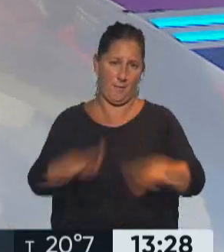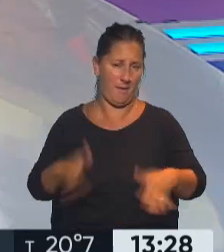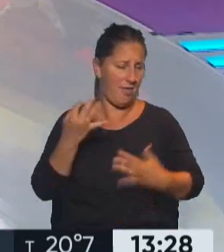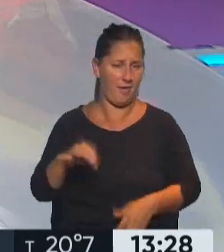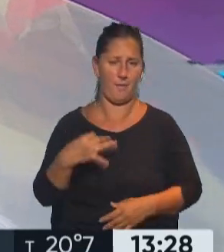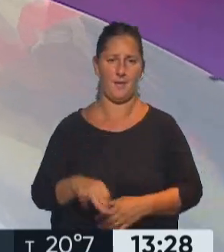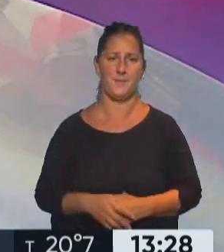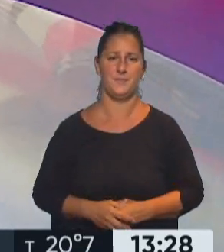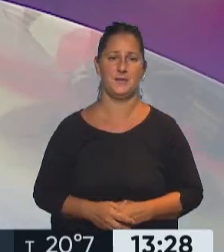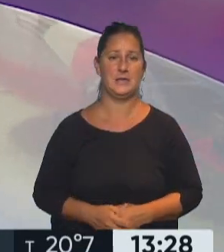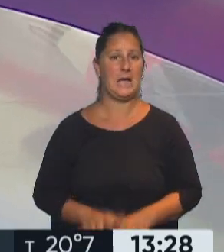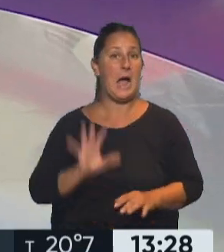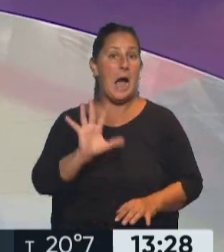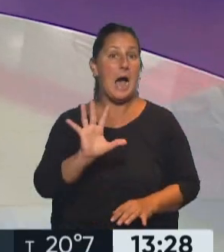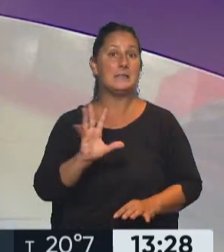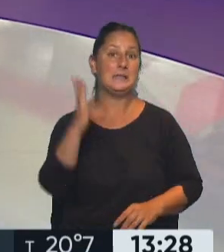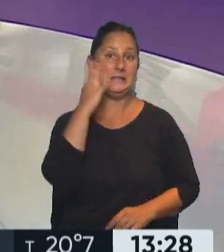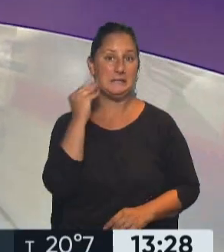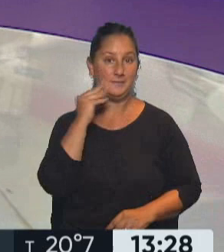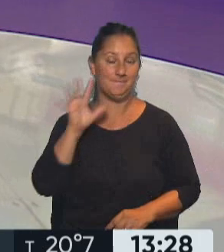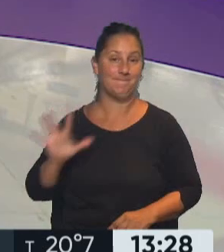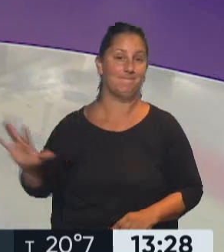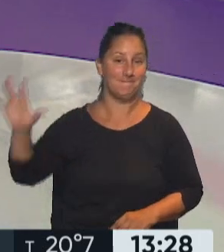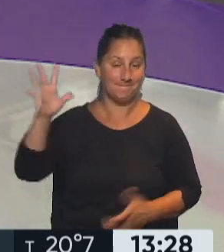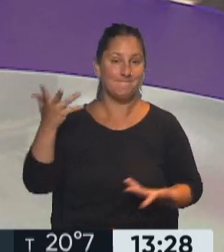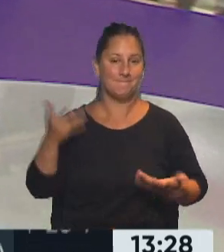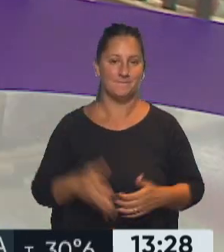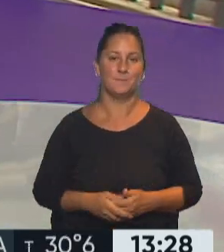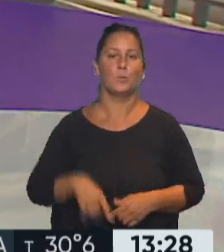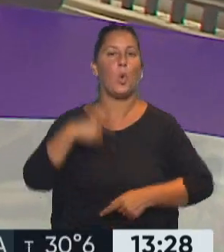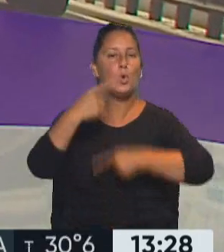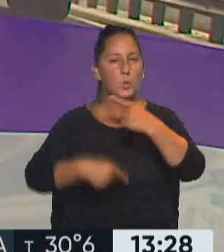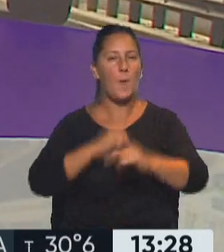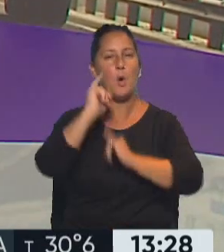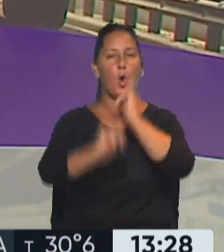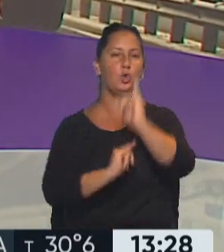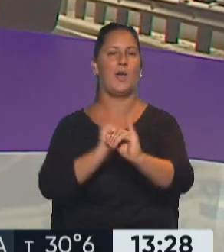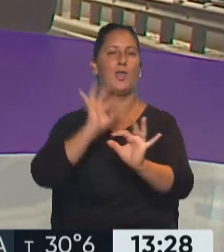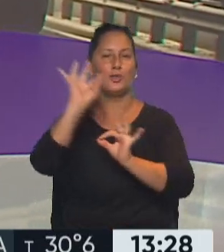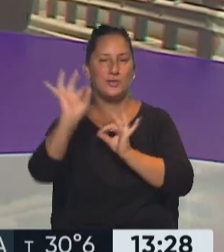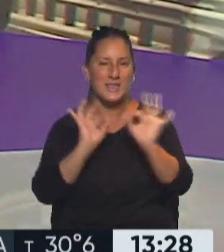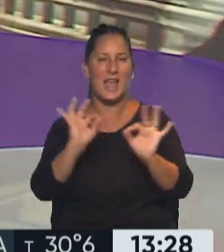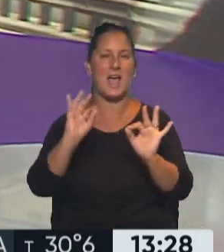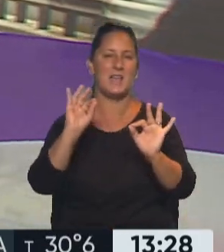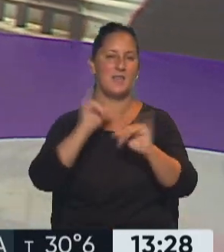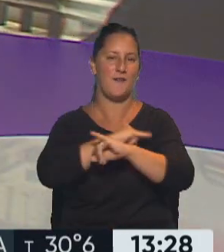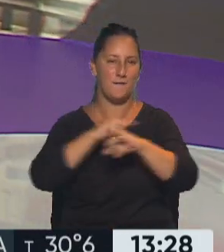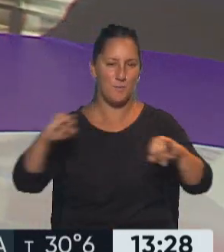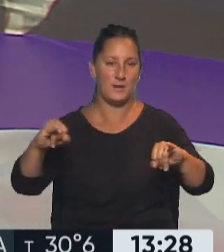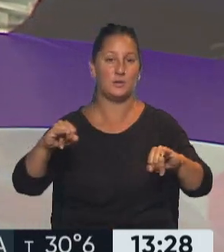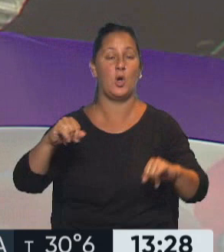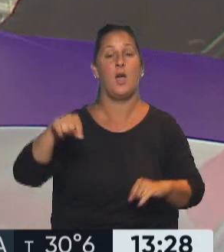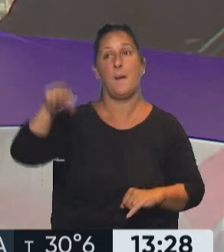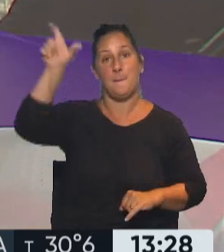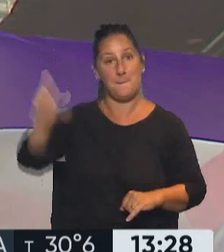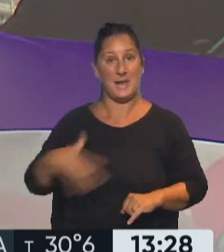Y así están las cosas en el Reino Unido. Seguiremos, por supuesto, con más detalles y más testimonios, y en este caso las disculpas